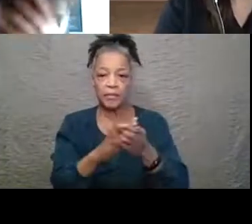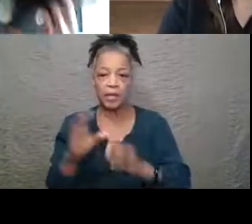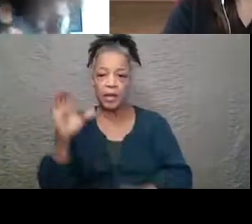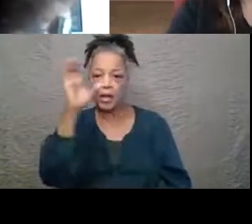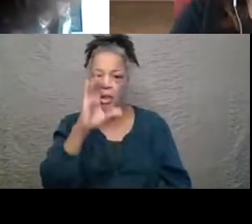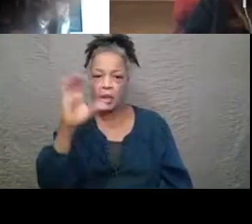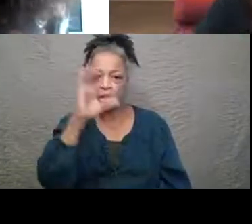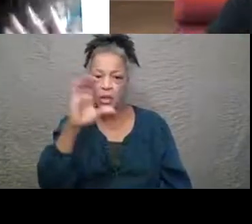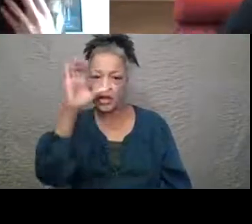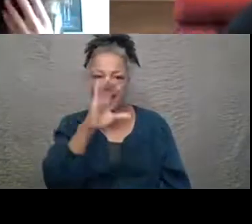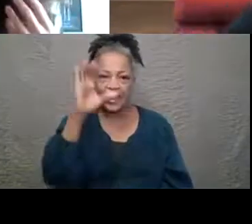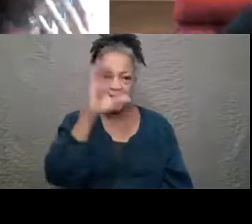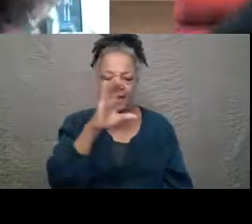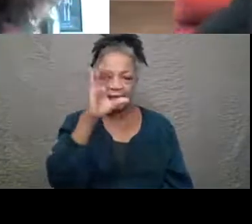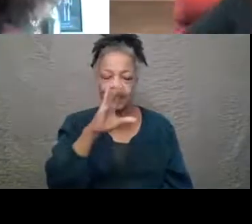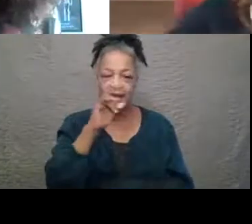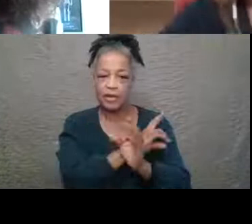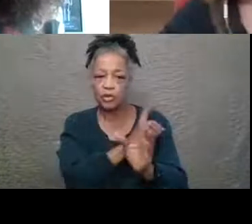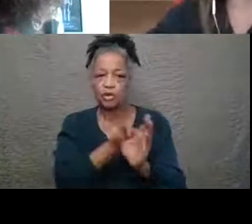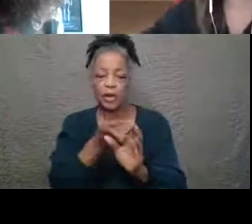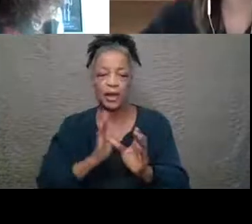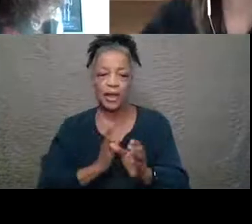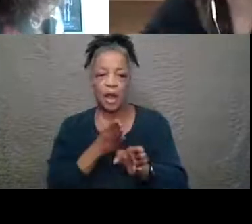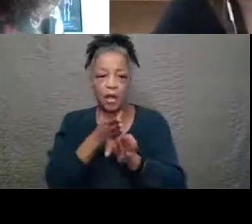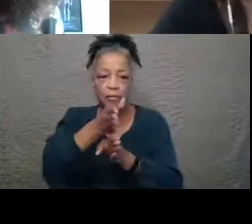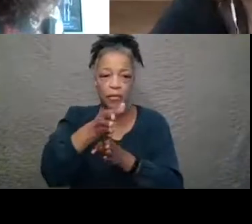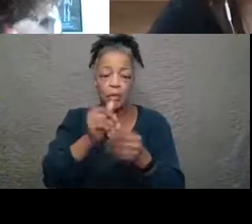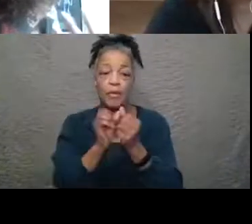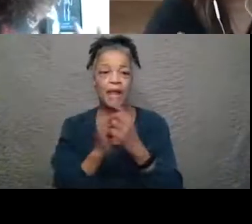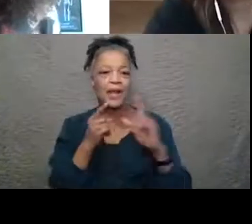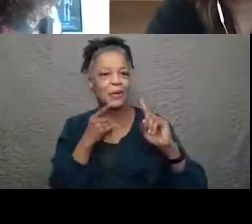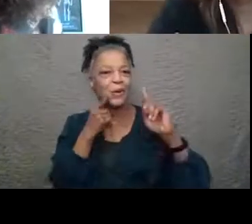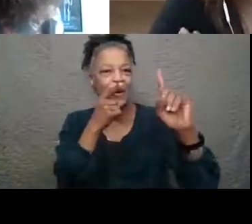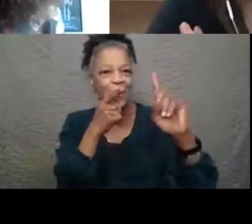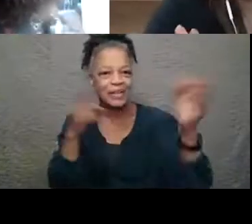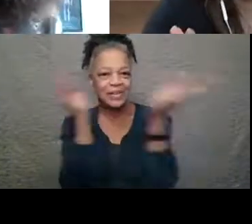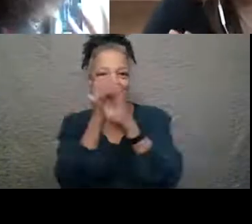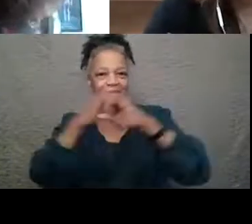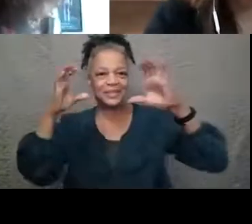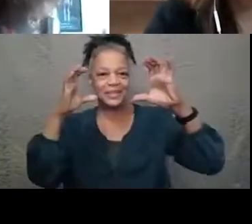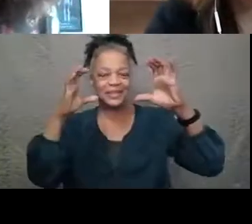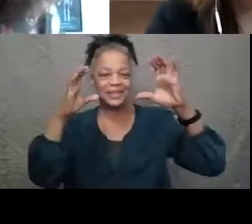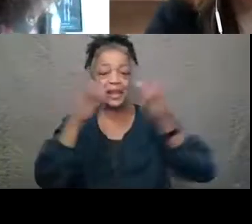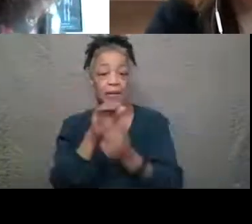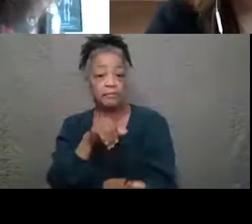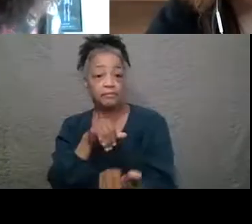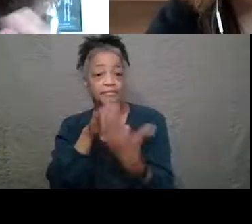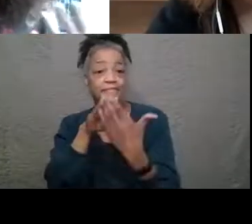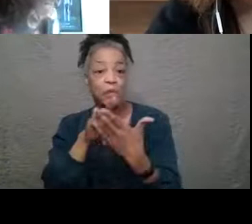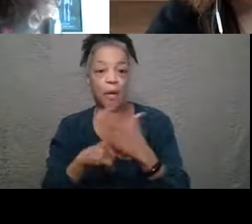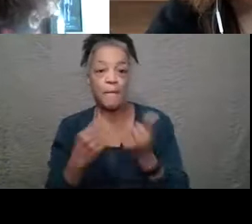or they're coming into the sector with lots of goals and aspirations, and are being met with a lot of what those of us who've